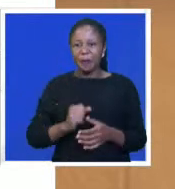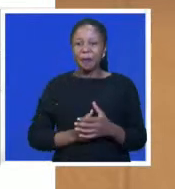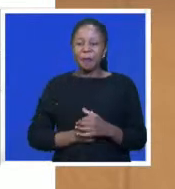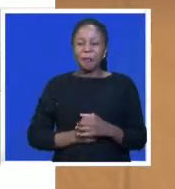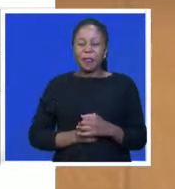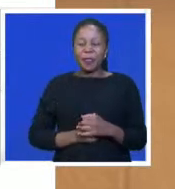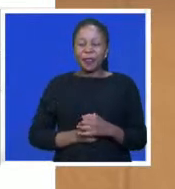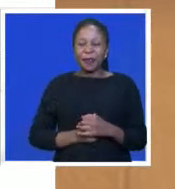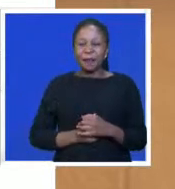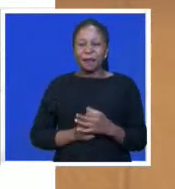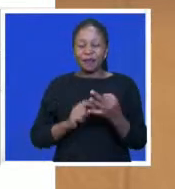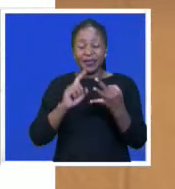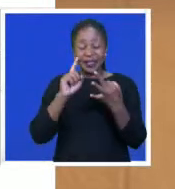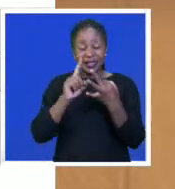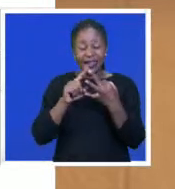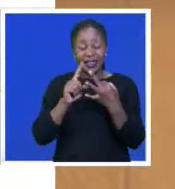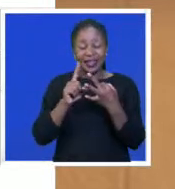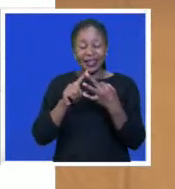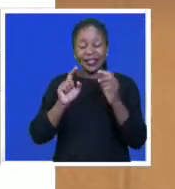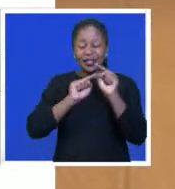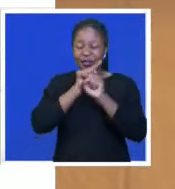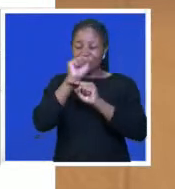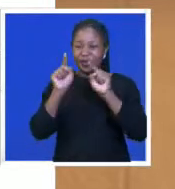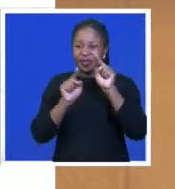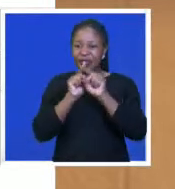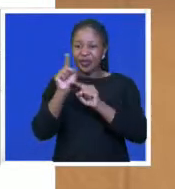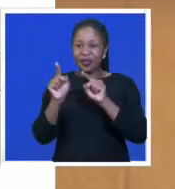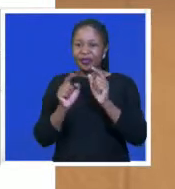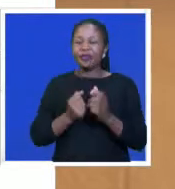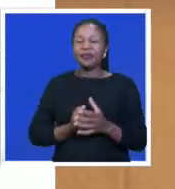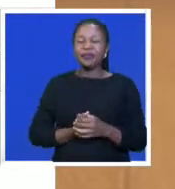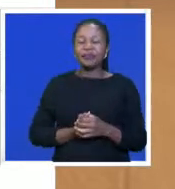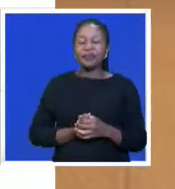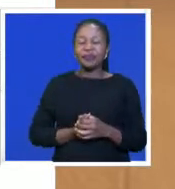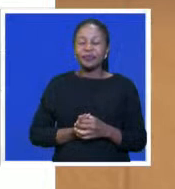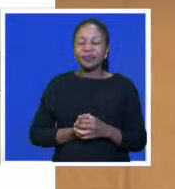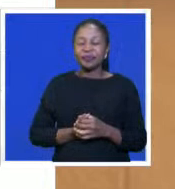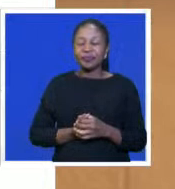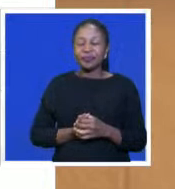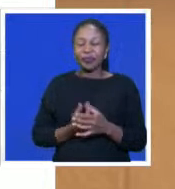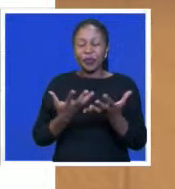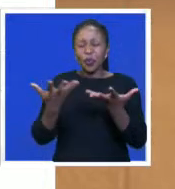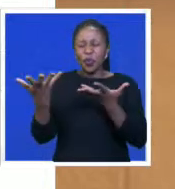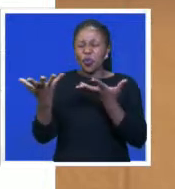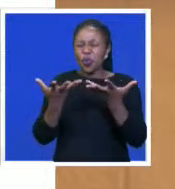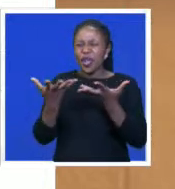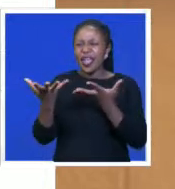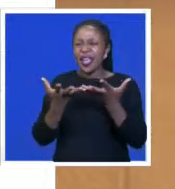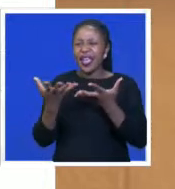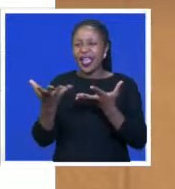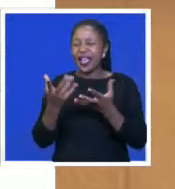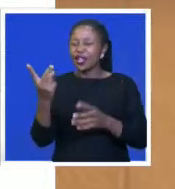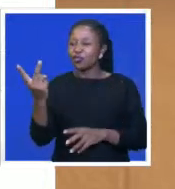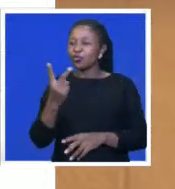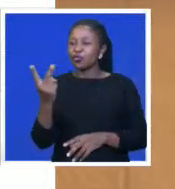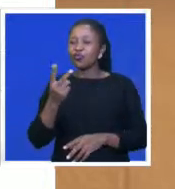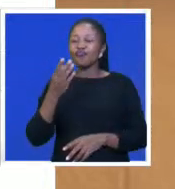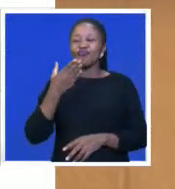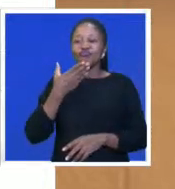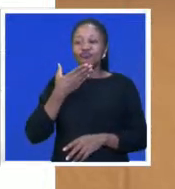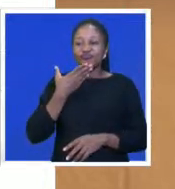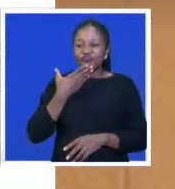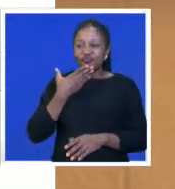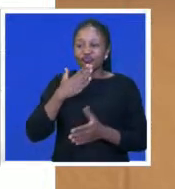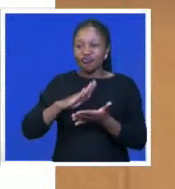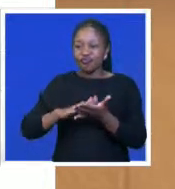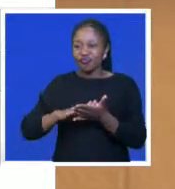to ask you, my learner at home, is where did Adam and Eve live? And